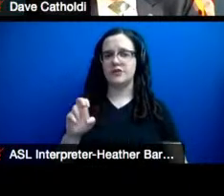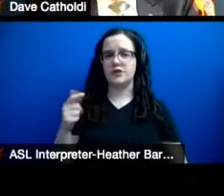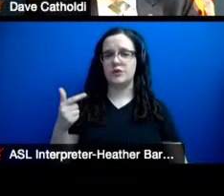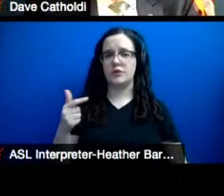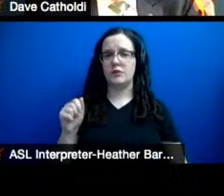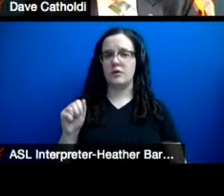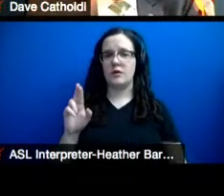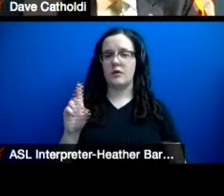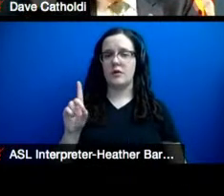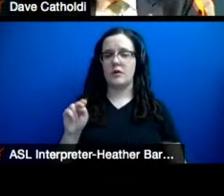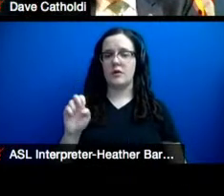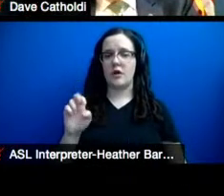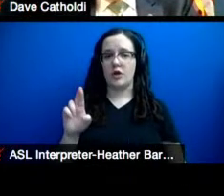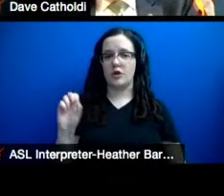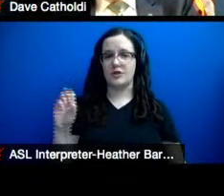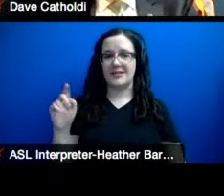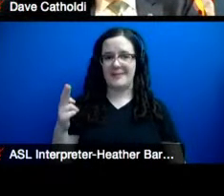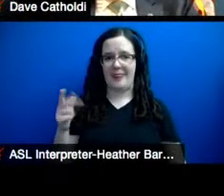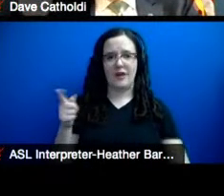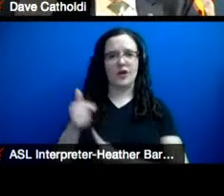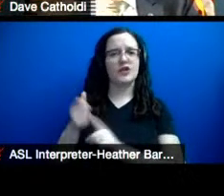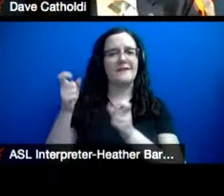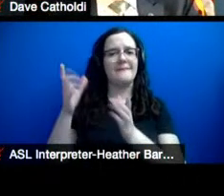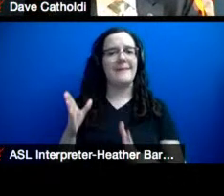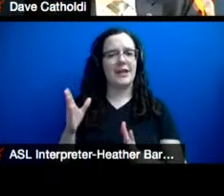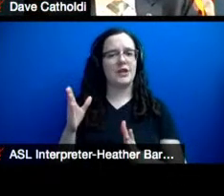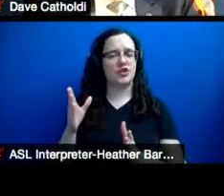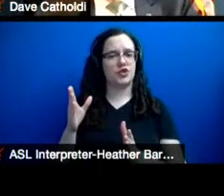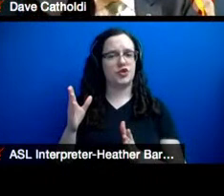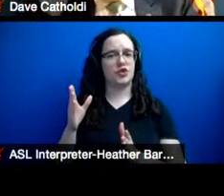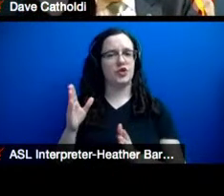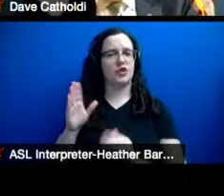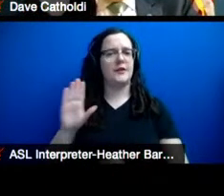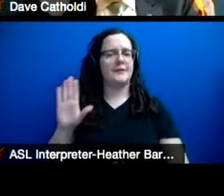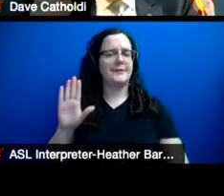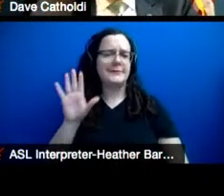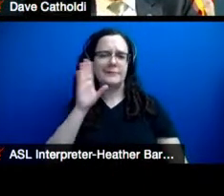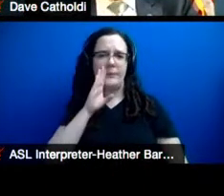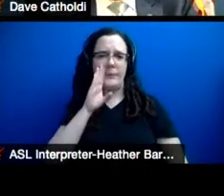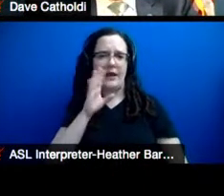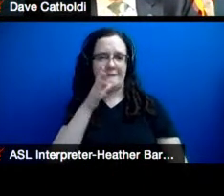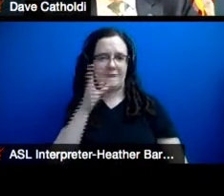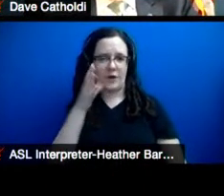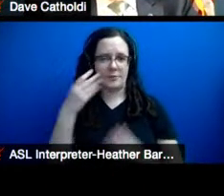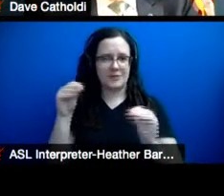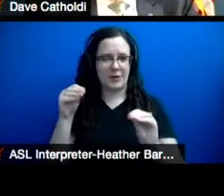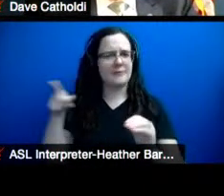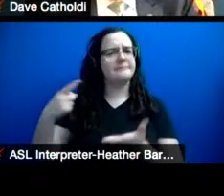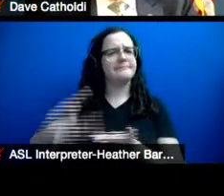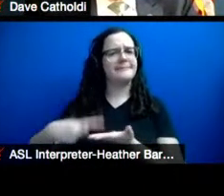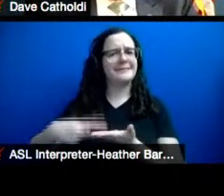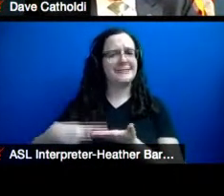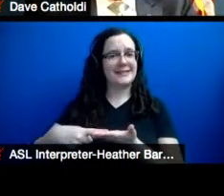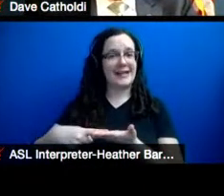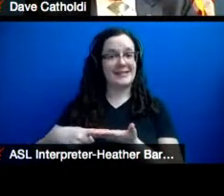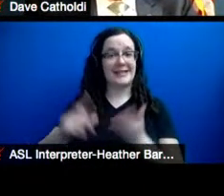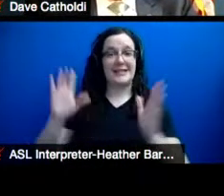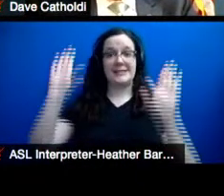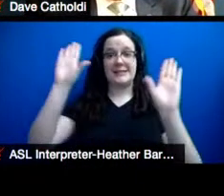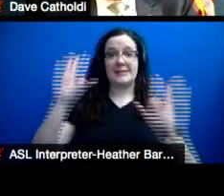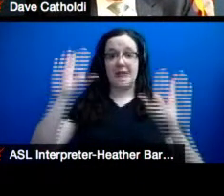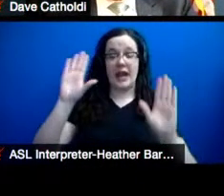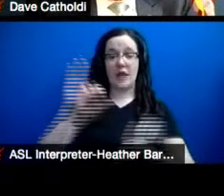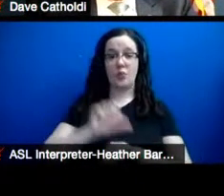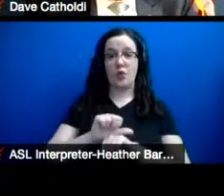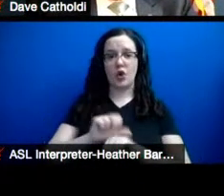of the Brighton Farmers Market, discussing the impact that Sunday work